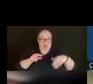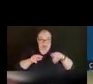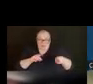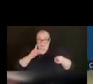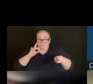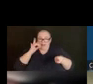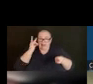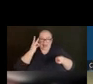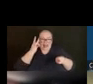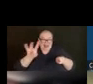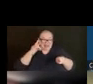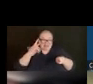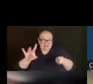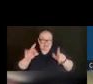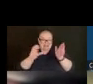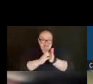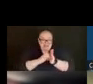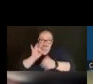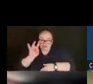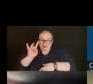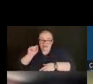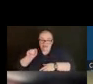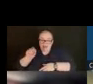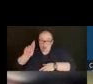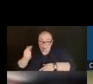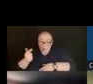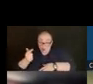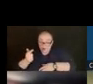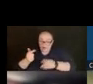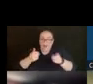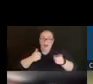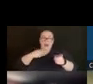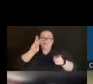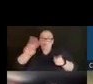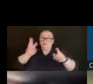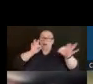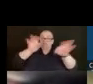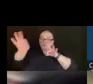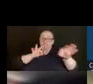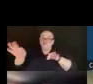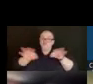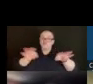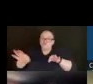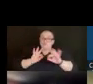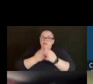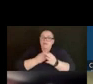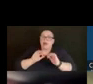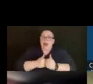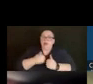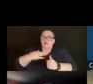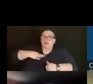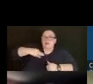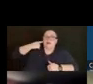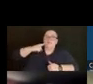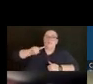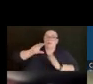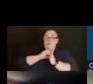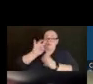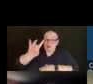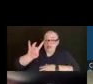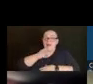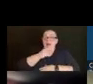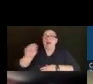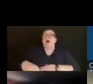18section8.org that has a website to walk families through the process of applying for Section 8 and other affordable and